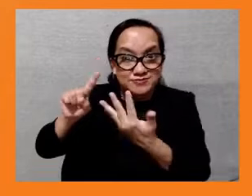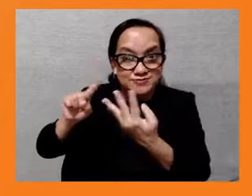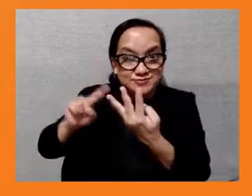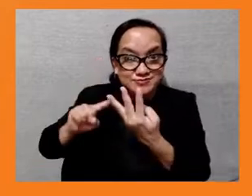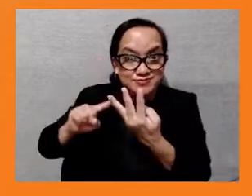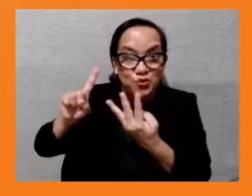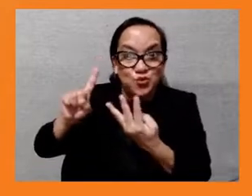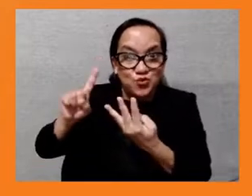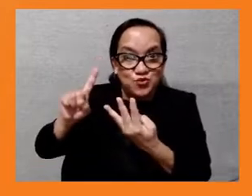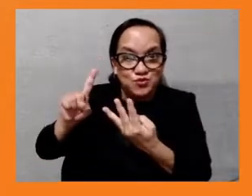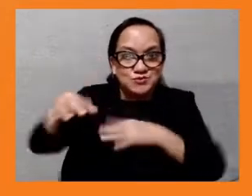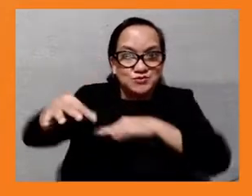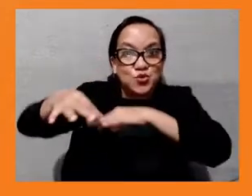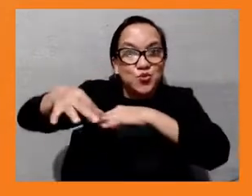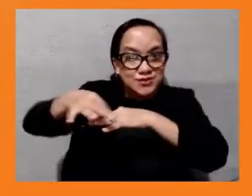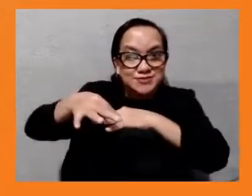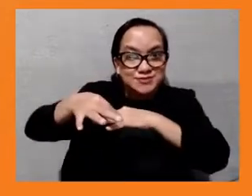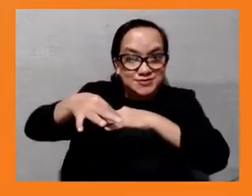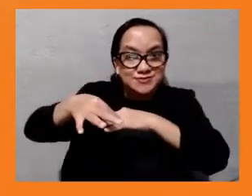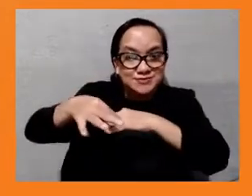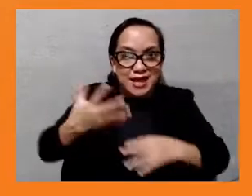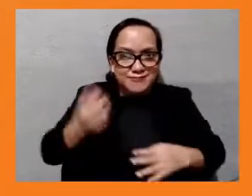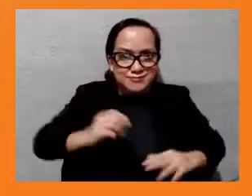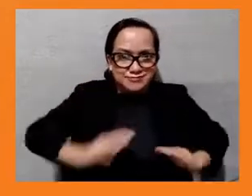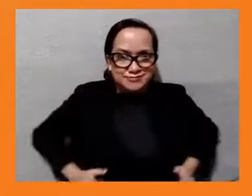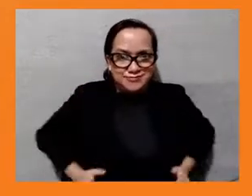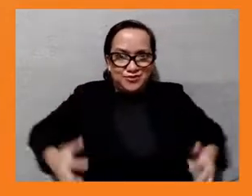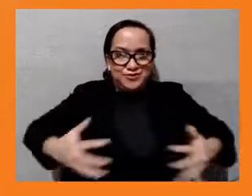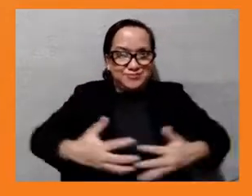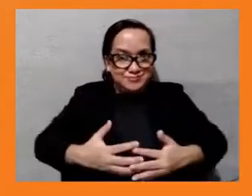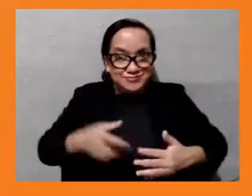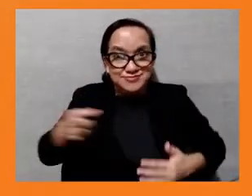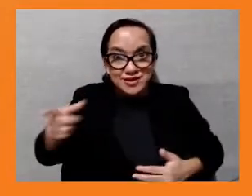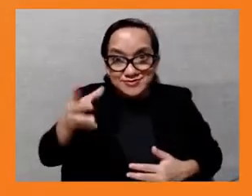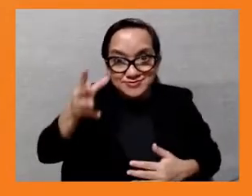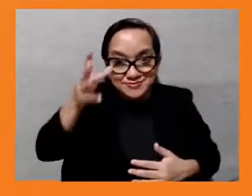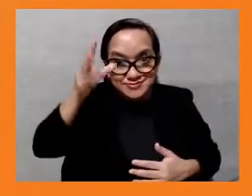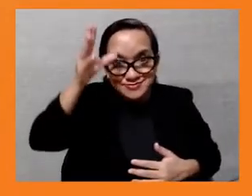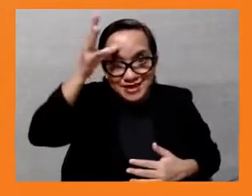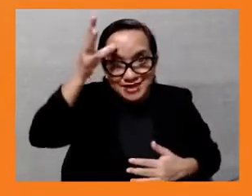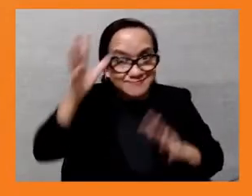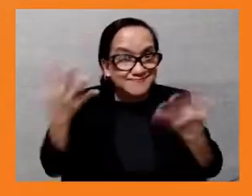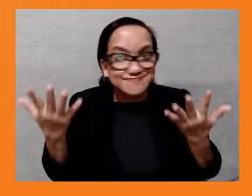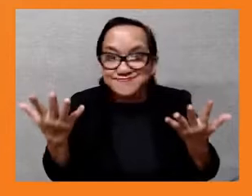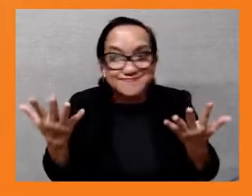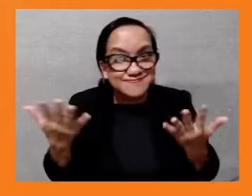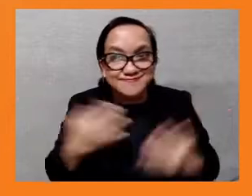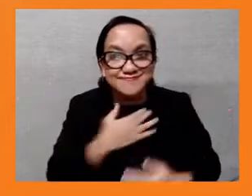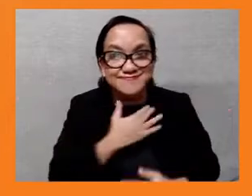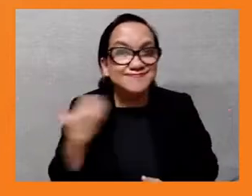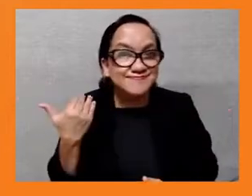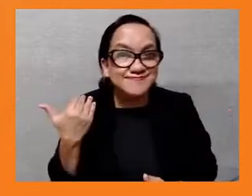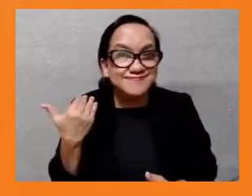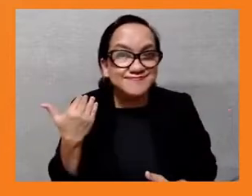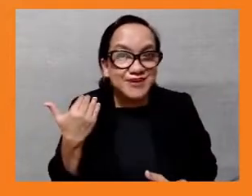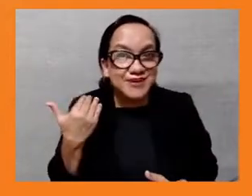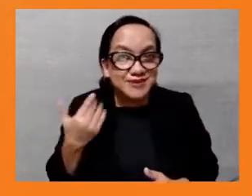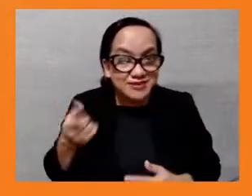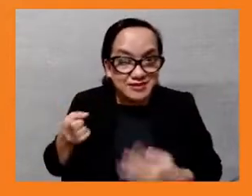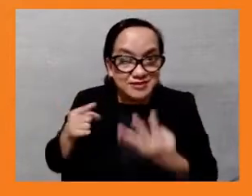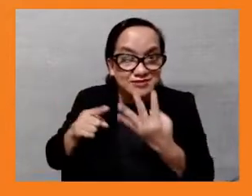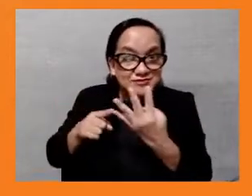visit of the consultant experts or provided information materials not in advance during the OSPF. In August 2021,